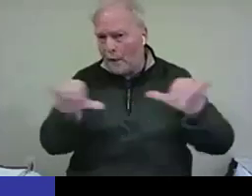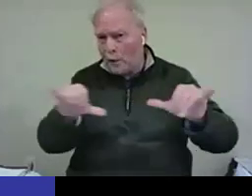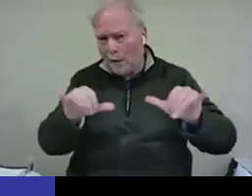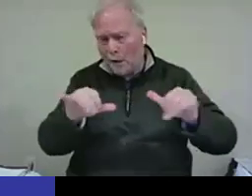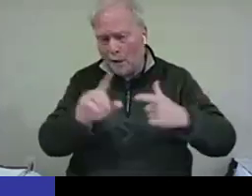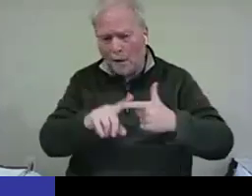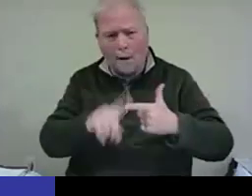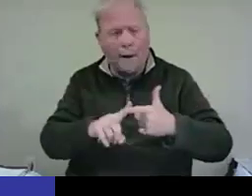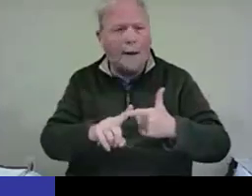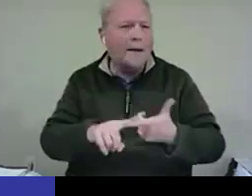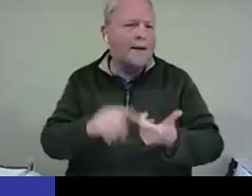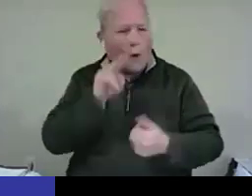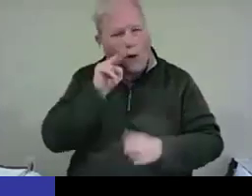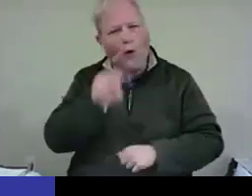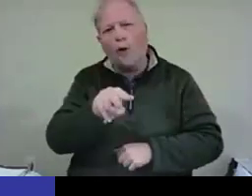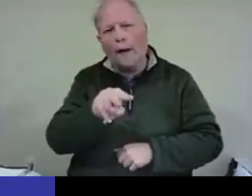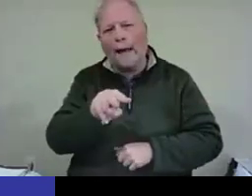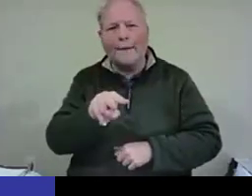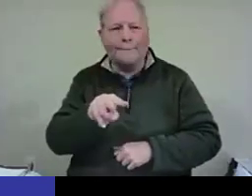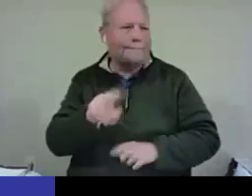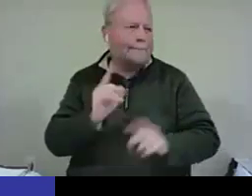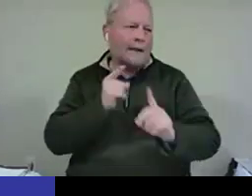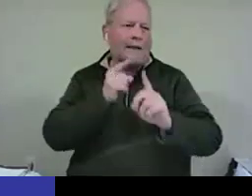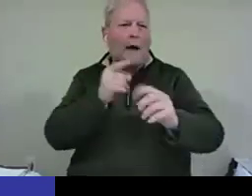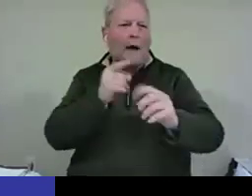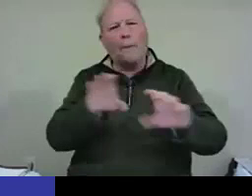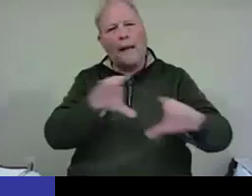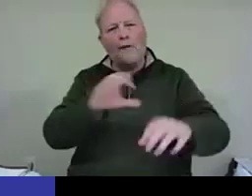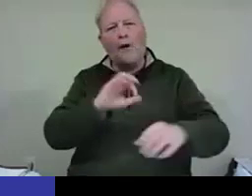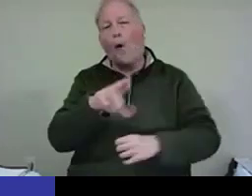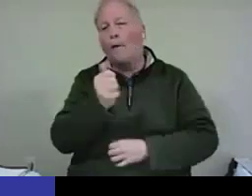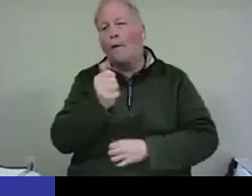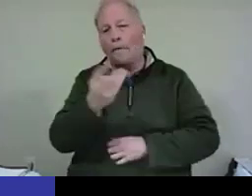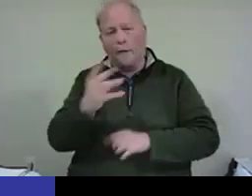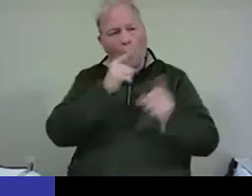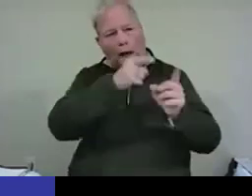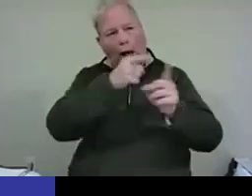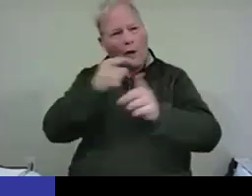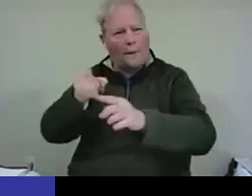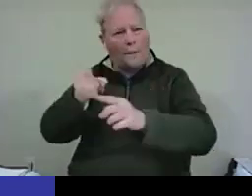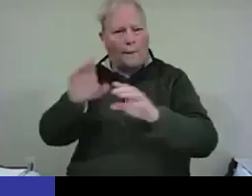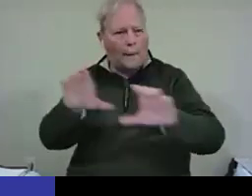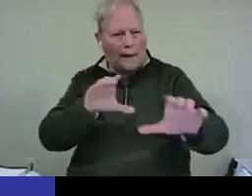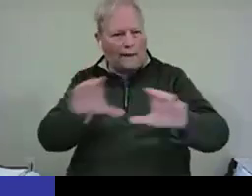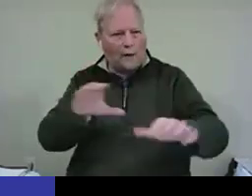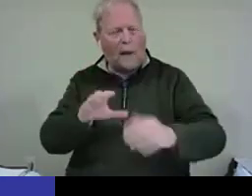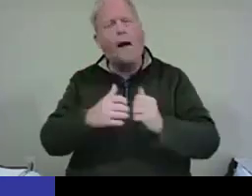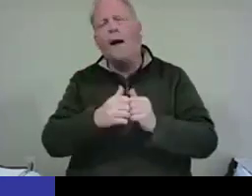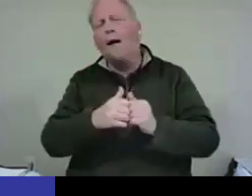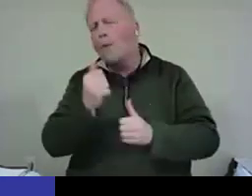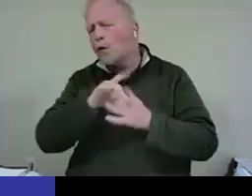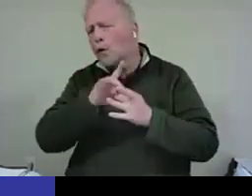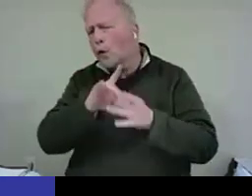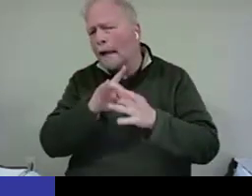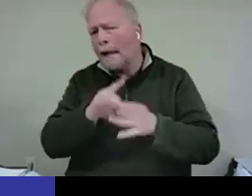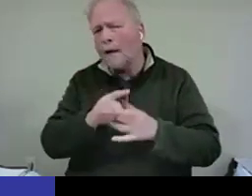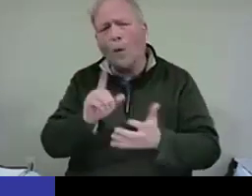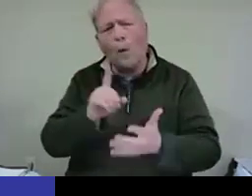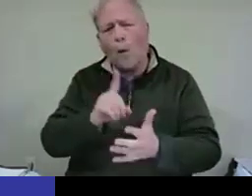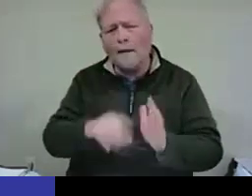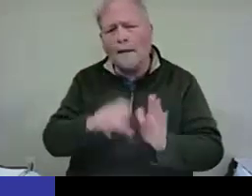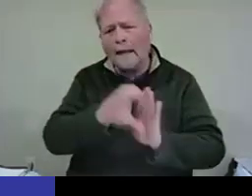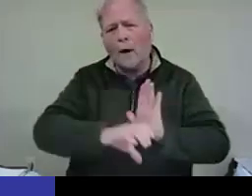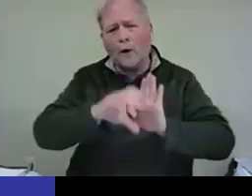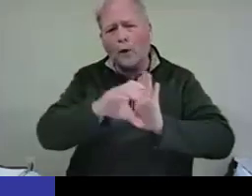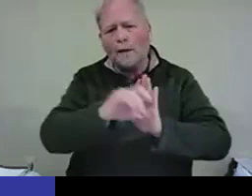few target behaviors. In this case, they are most likely related to the characteristics of emotional behavioral disability that Eva